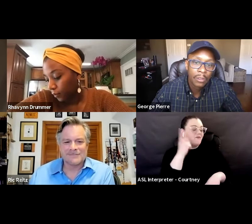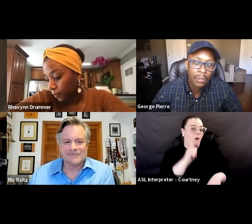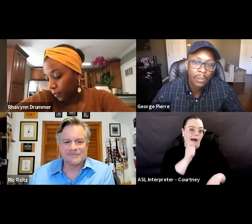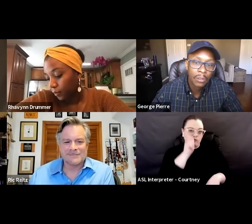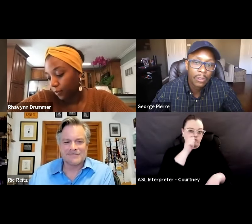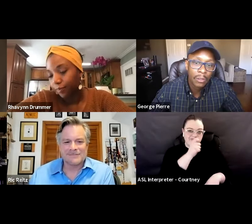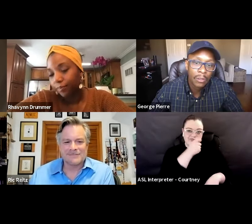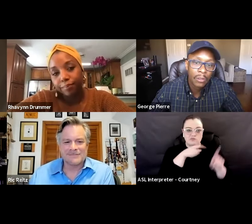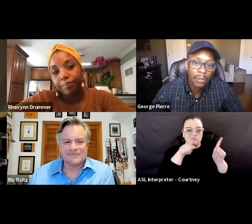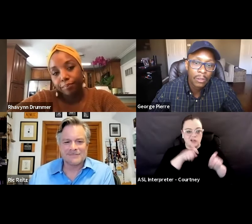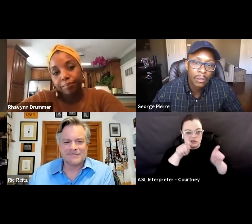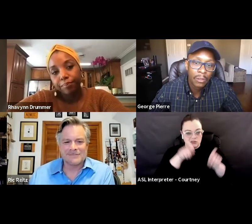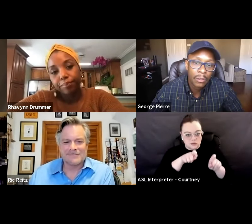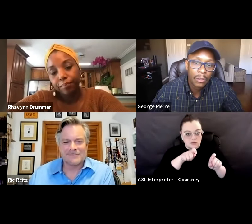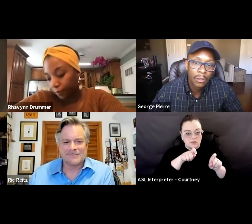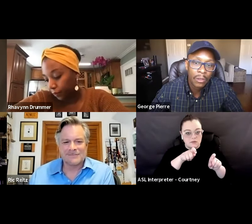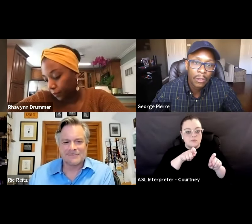tested.